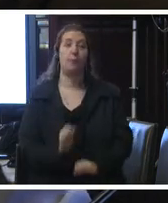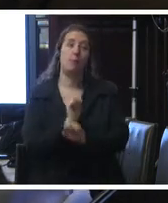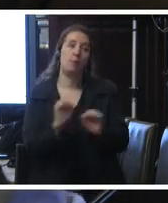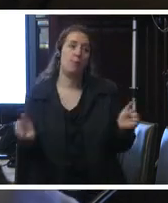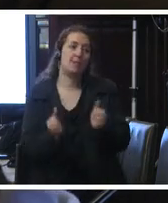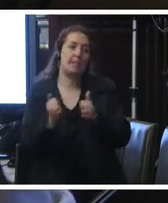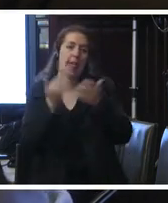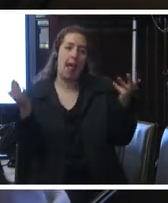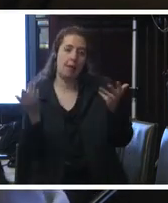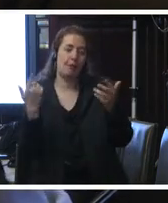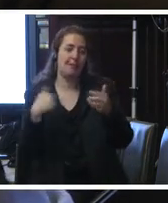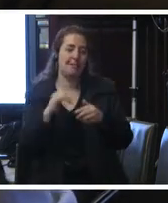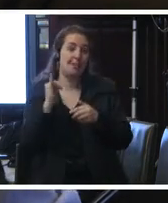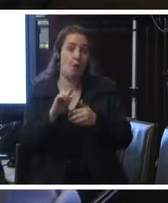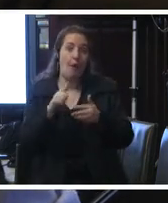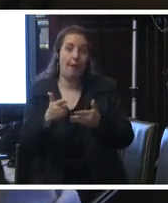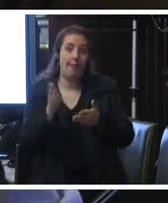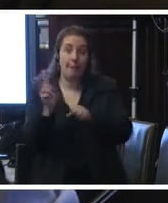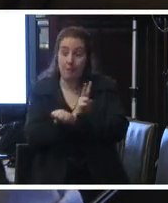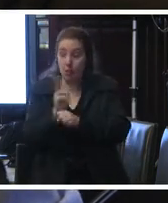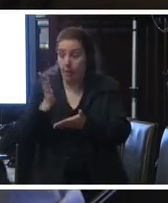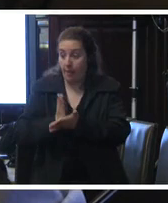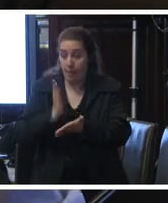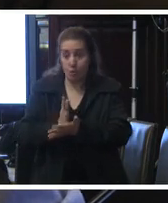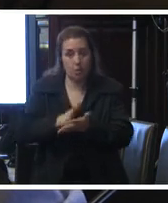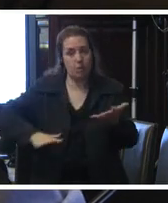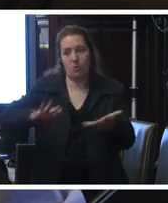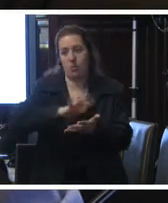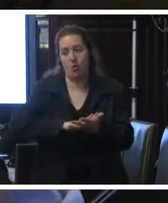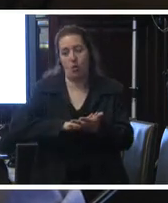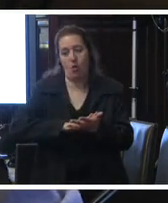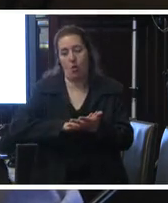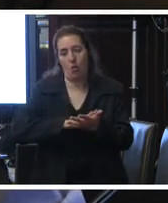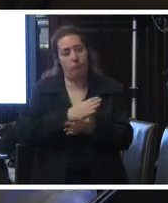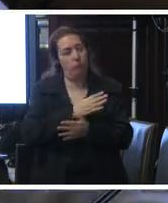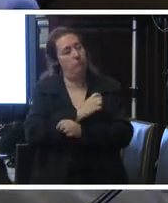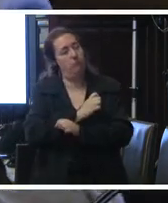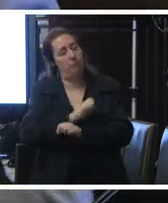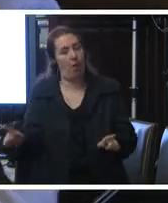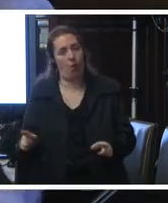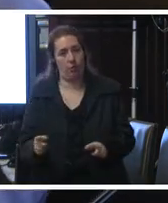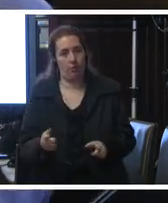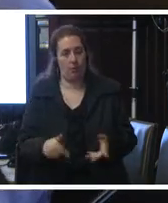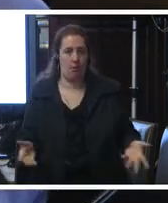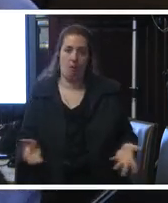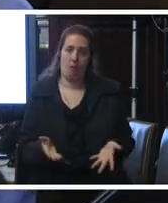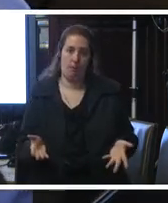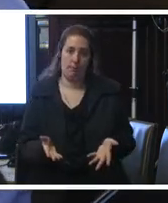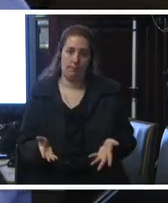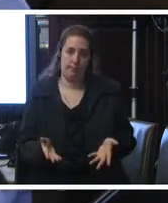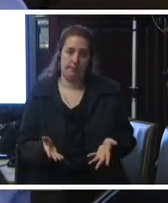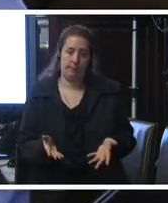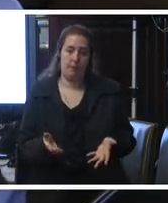rights, I mean, the situation will be far worse than we're suffering now, because there will be no